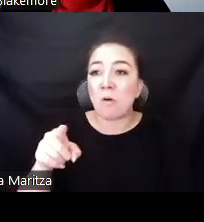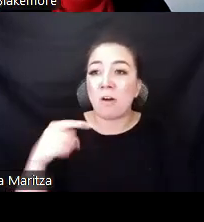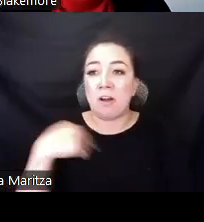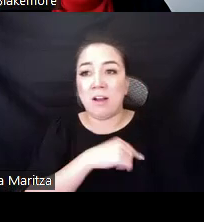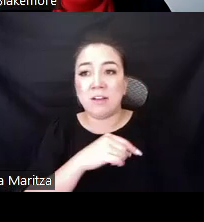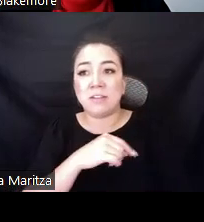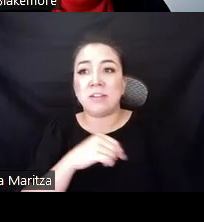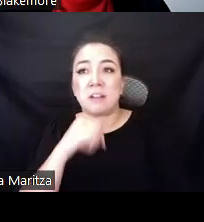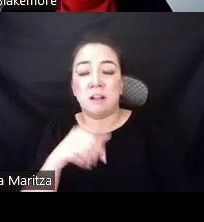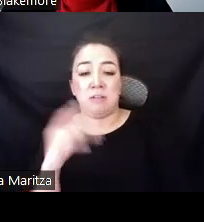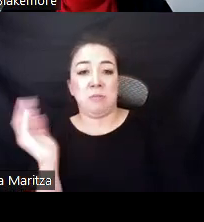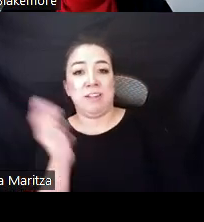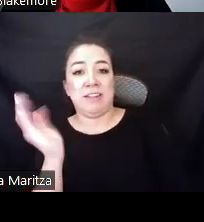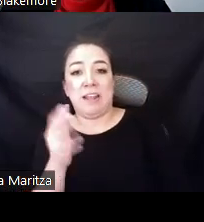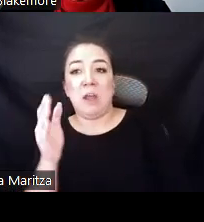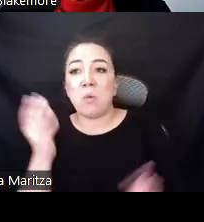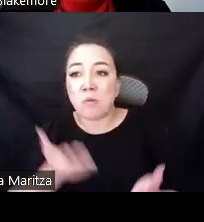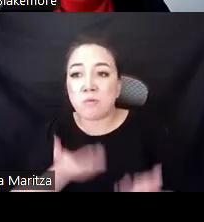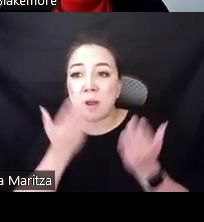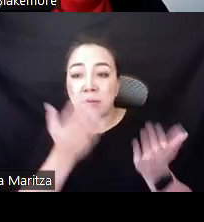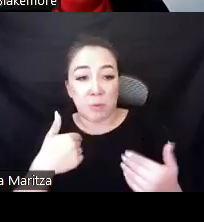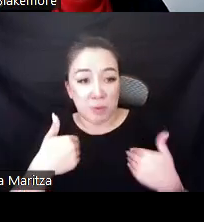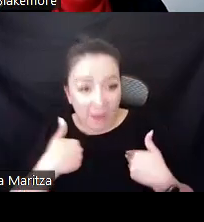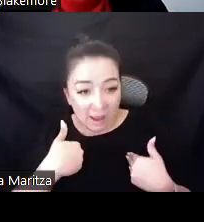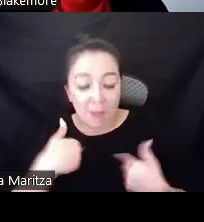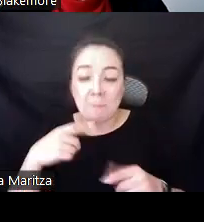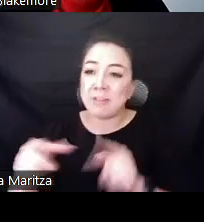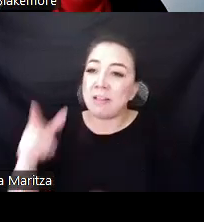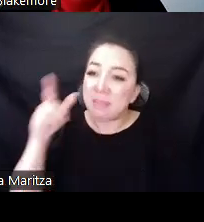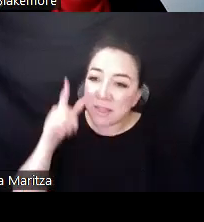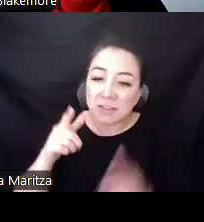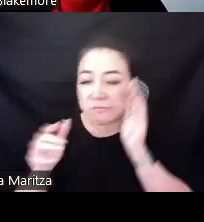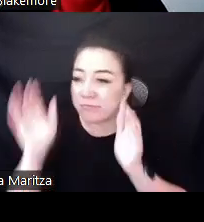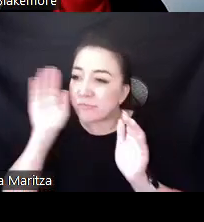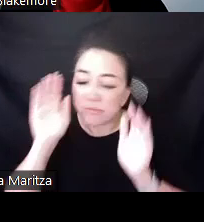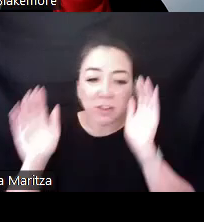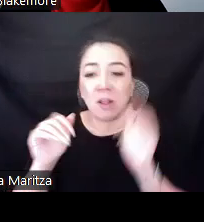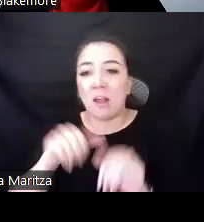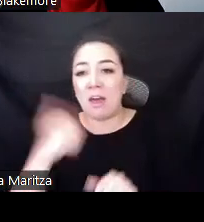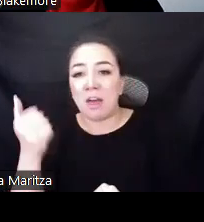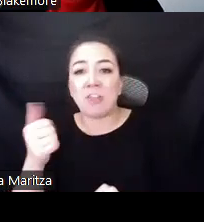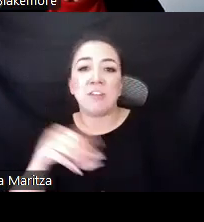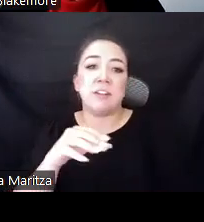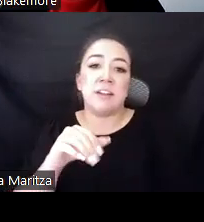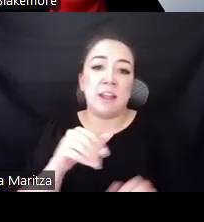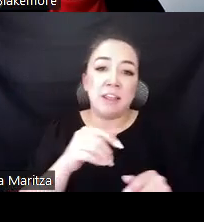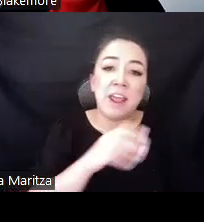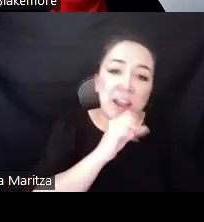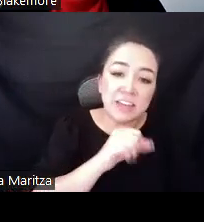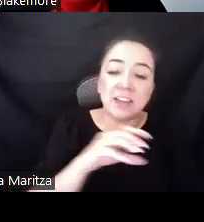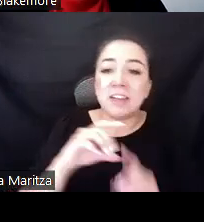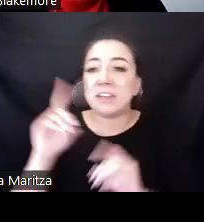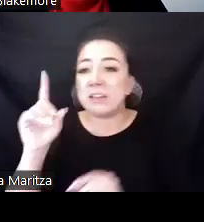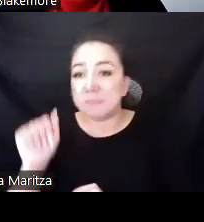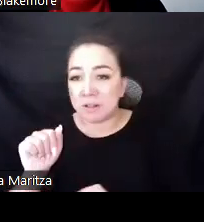to present what recommendations we had, but to listen to others in the aging and disability space about the issues